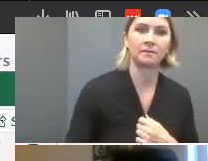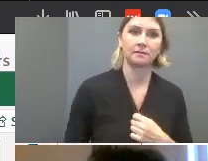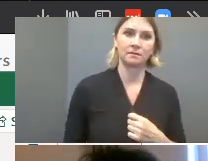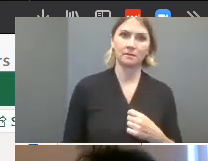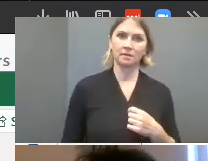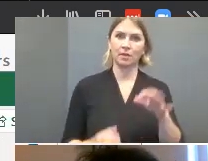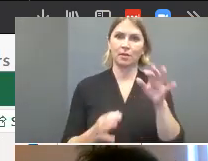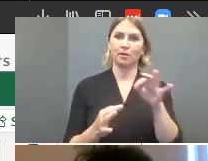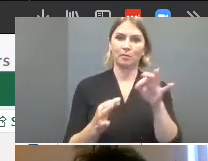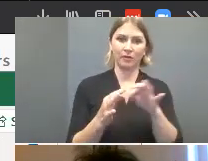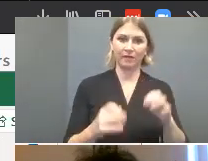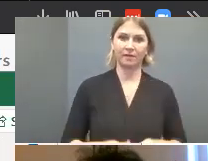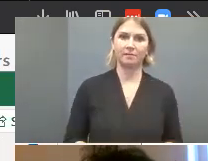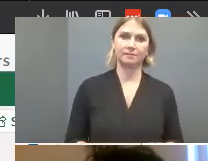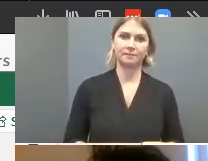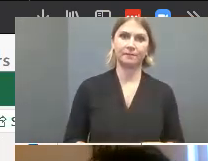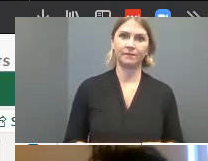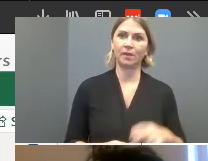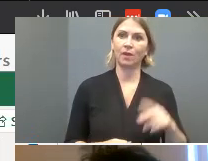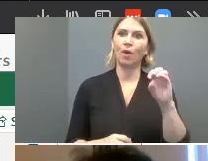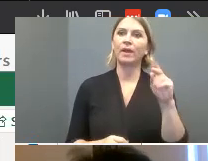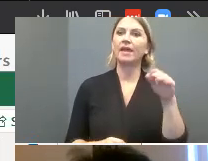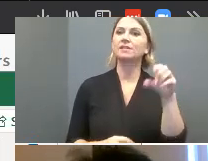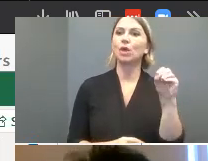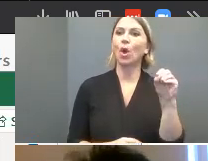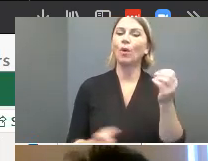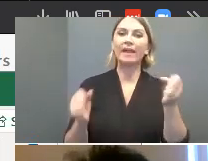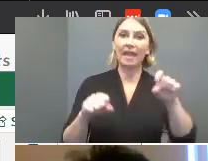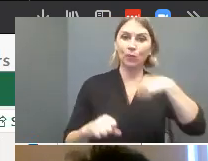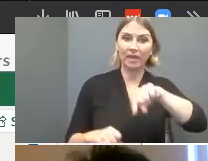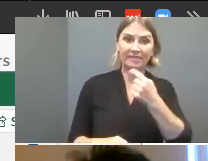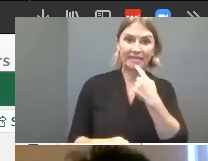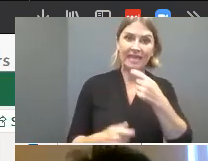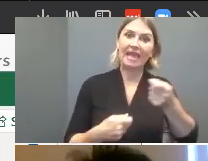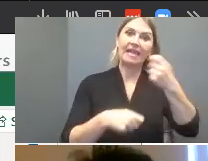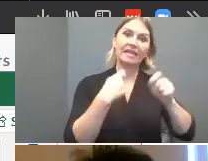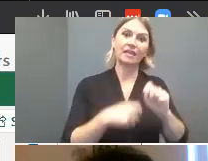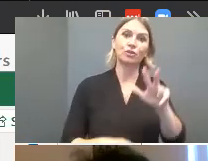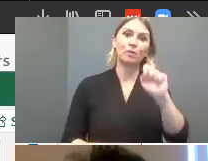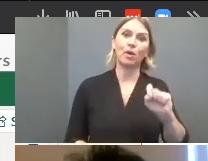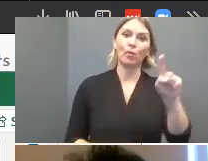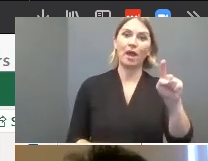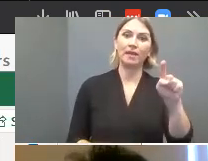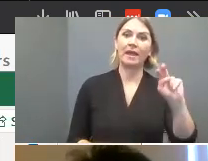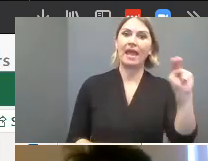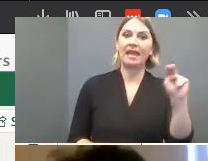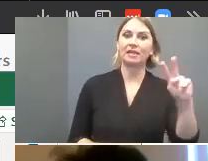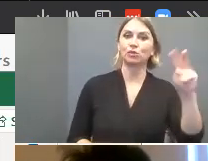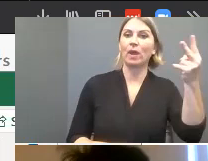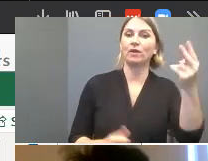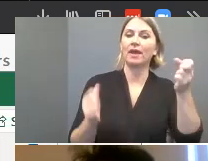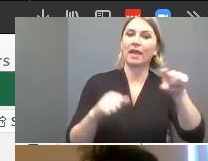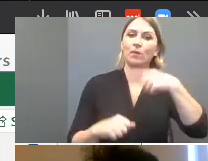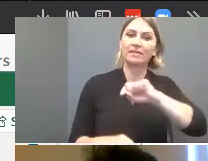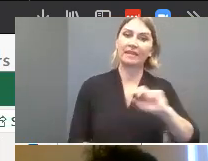Perfect. Okay, so can we say instead of 3.1 n squared, can we say that